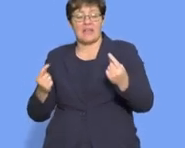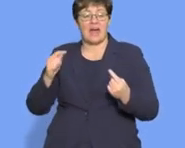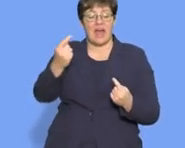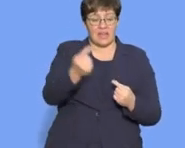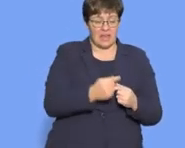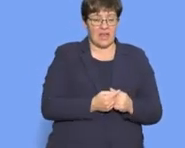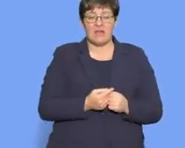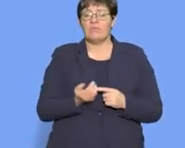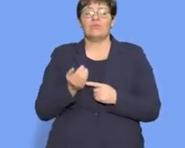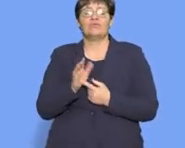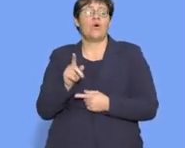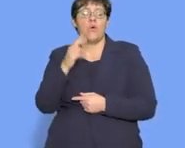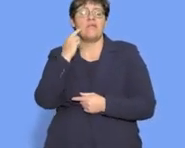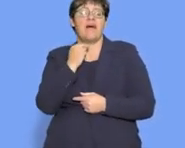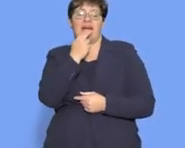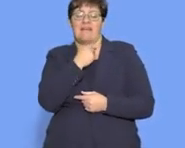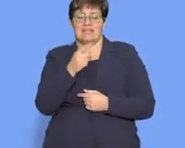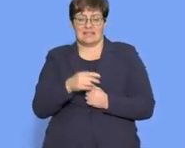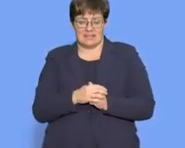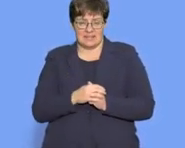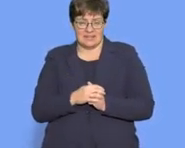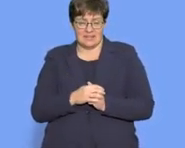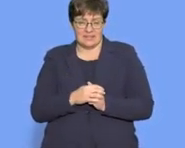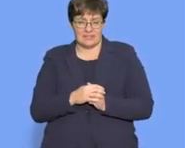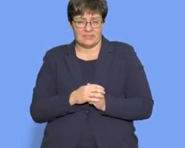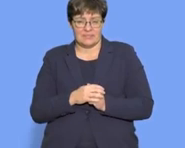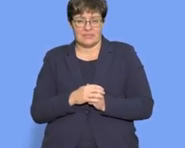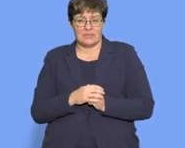very nicely. Here we have the